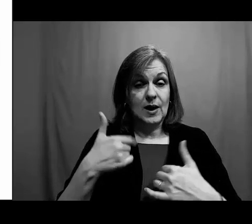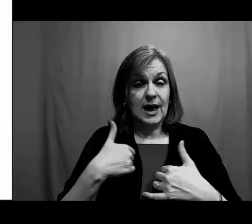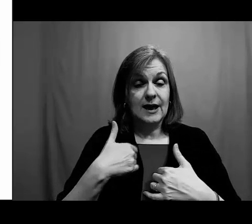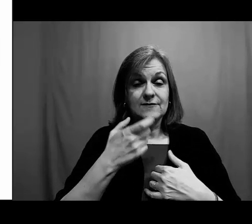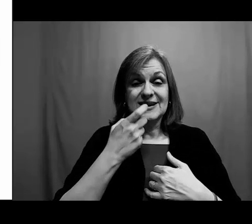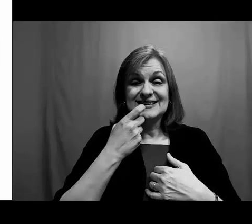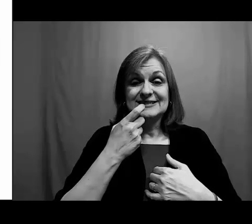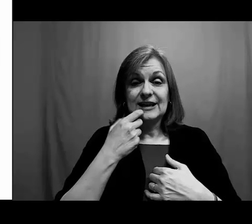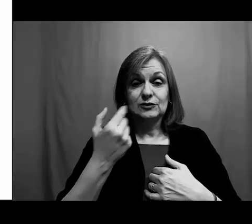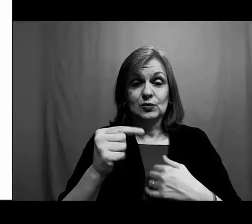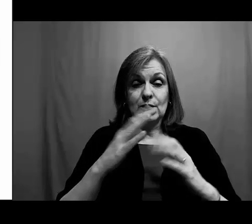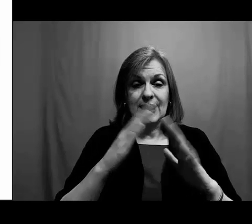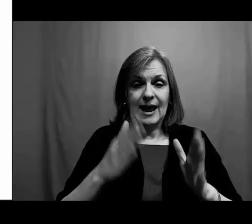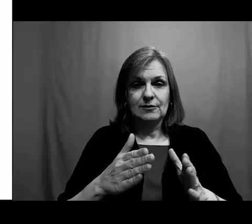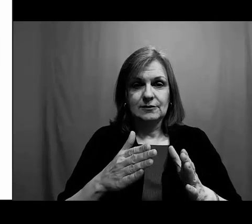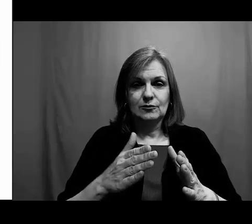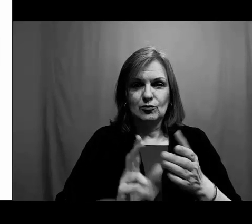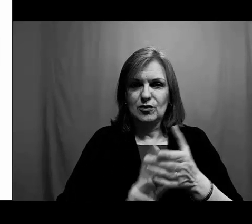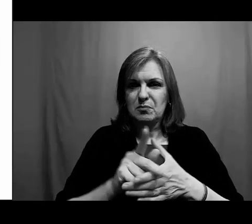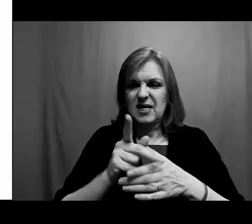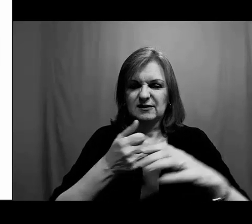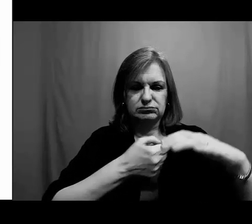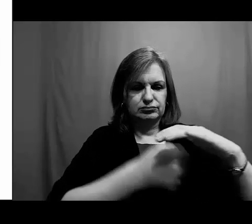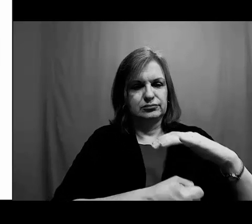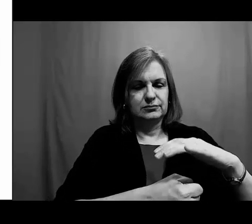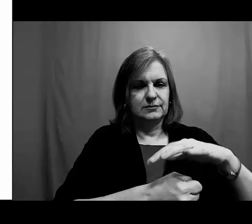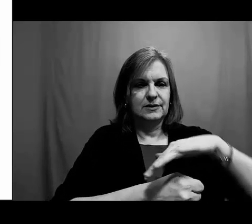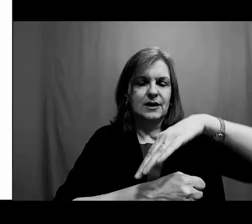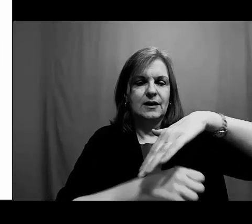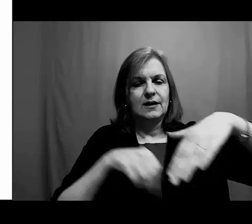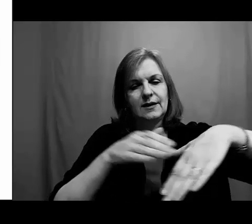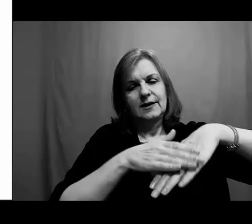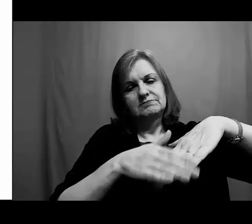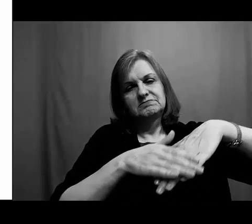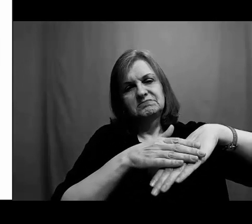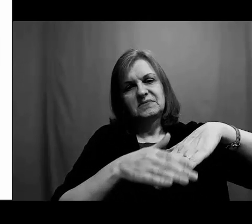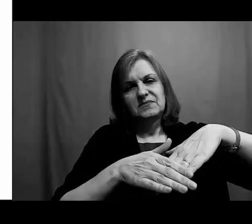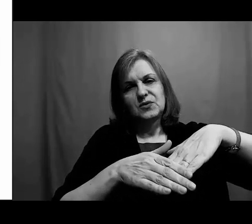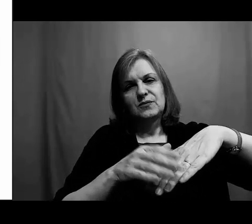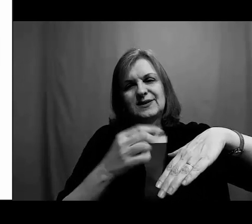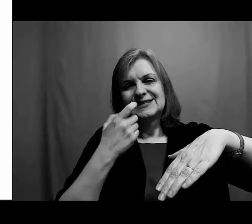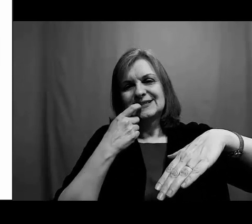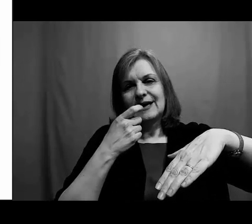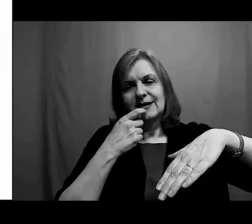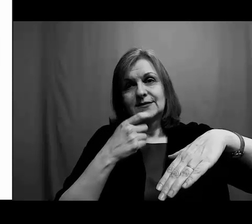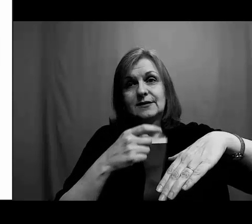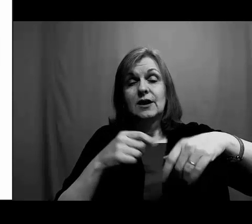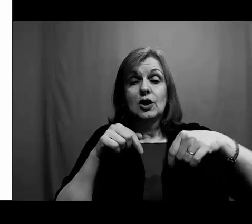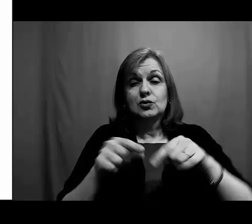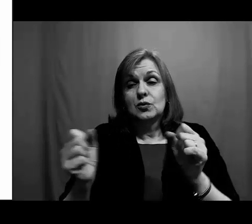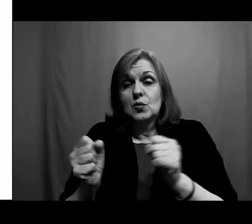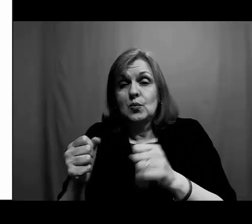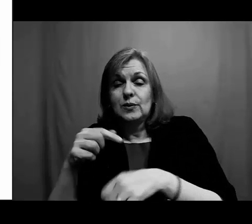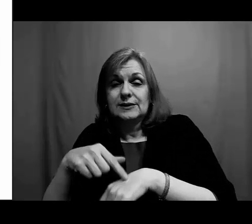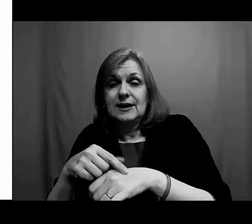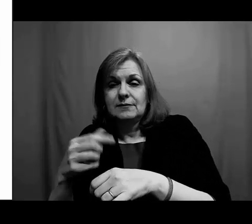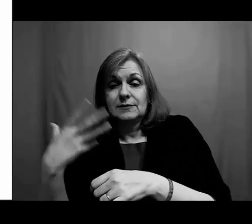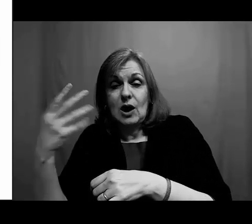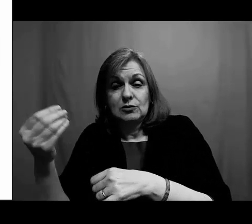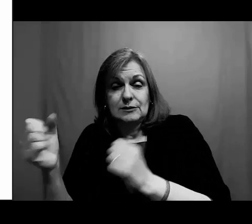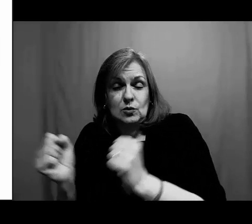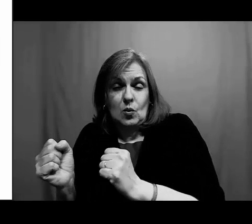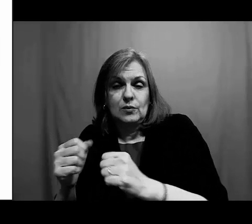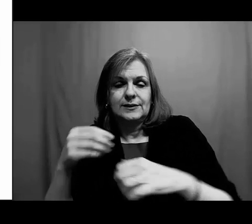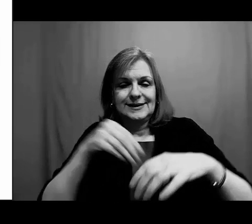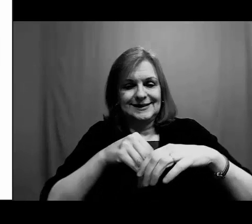have a glassed-in greenhouse where we keep plants, right? You go out, and even in the wintertime, if there's a nice sunny day,